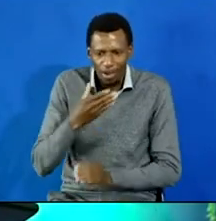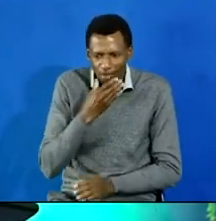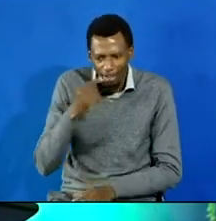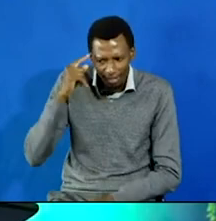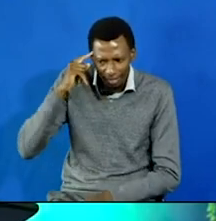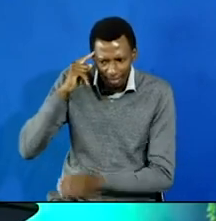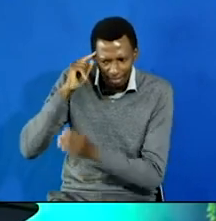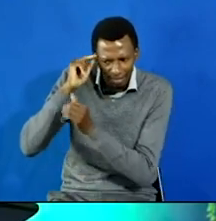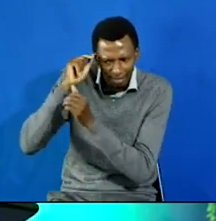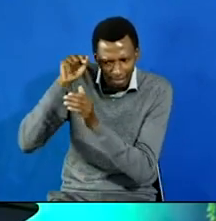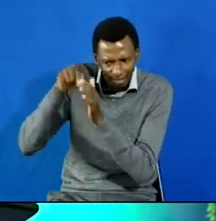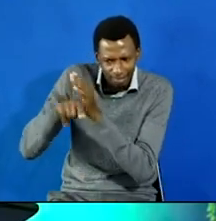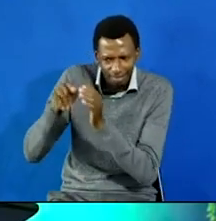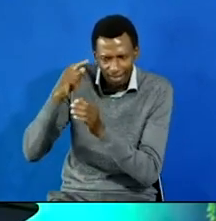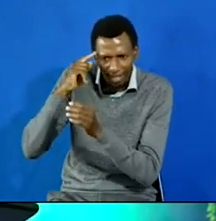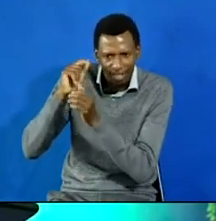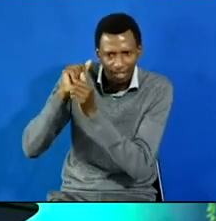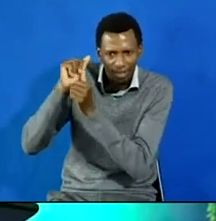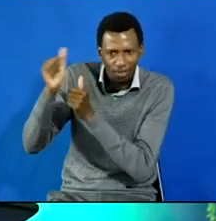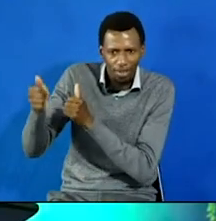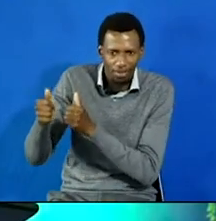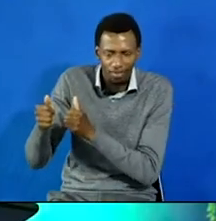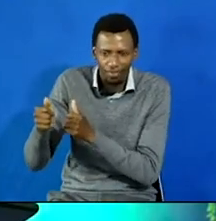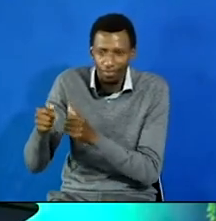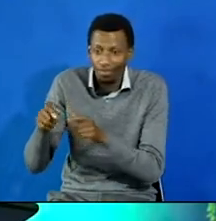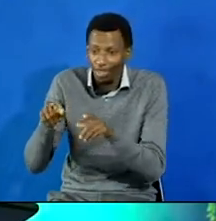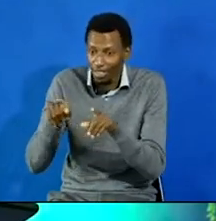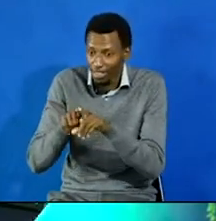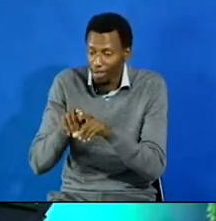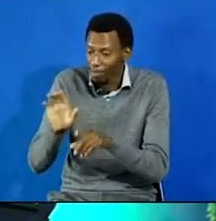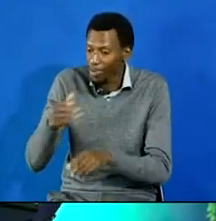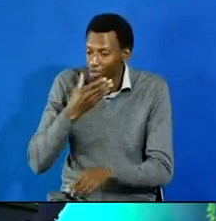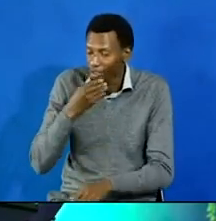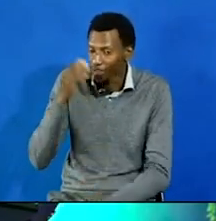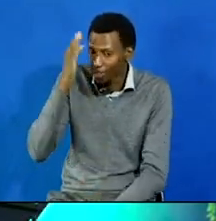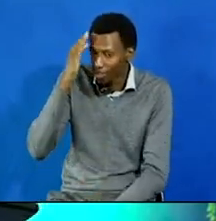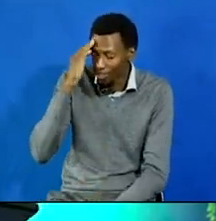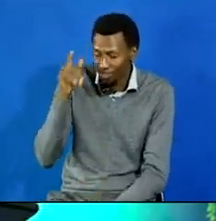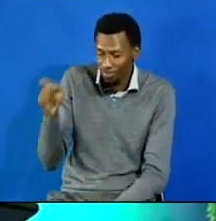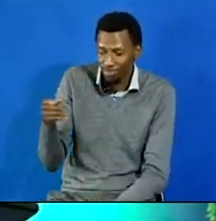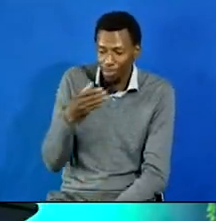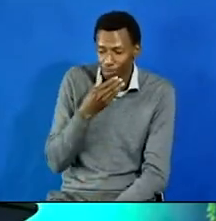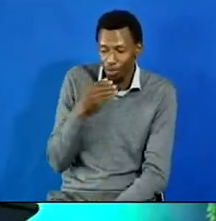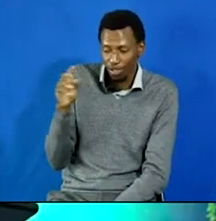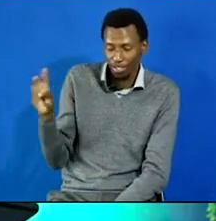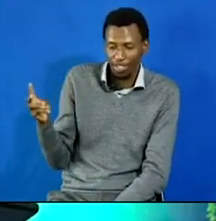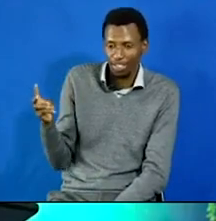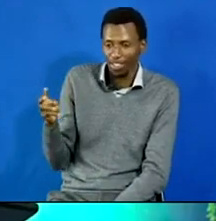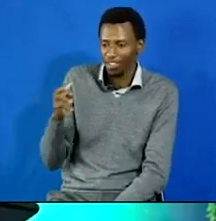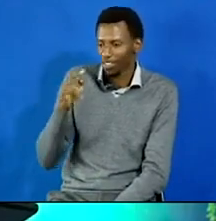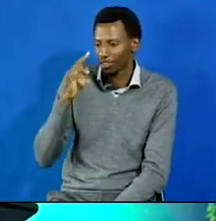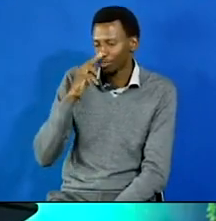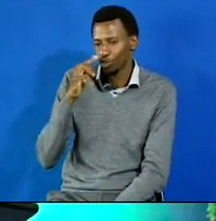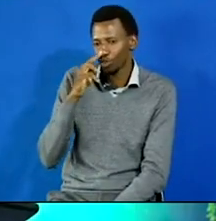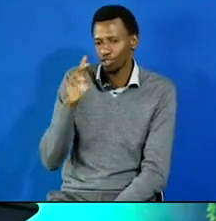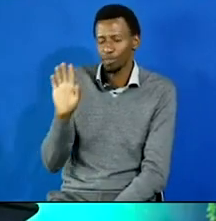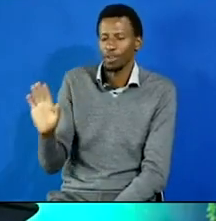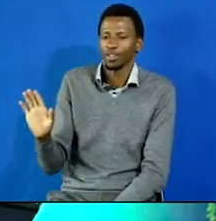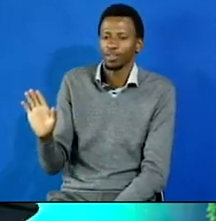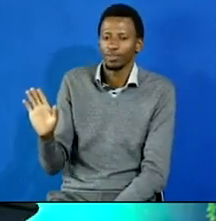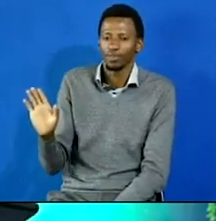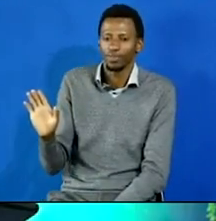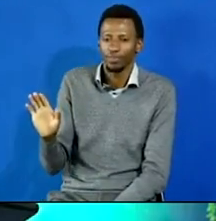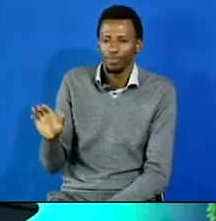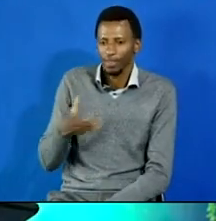far. He also had that idea that this young man is joking with me. And he told him,